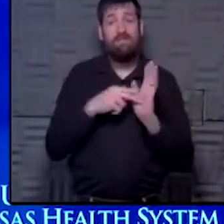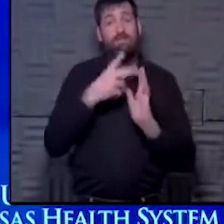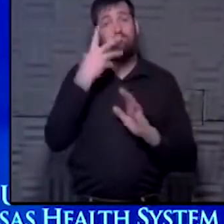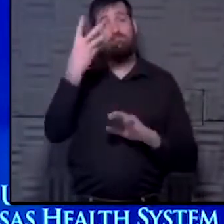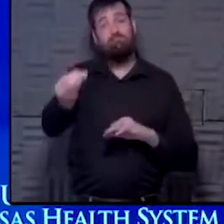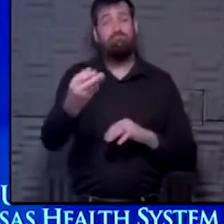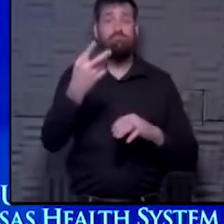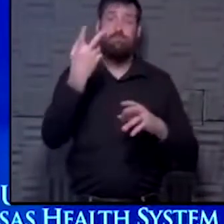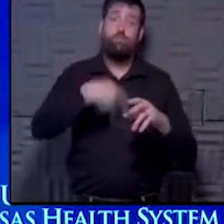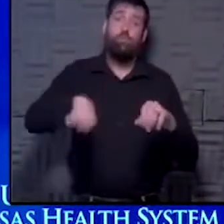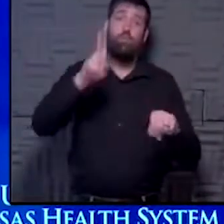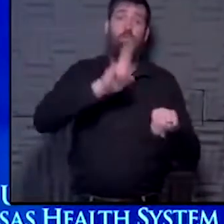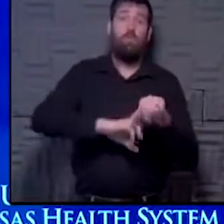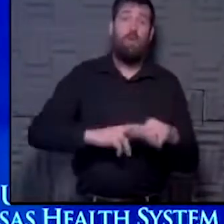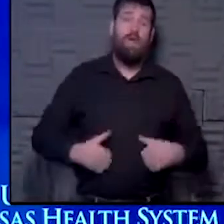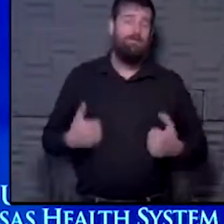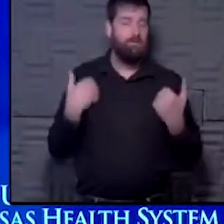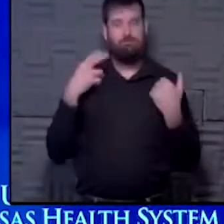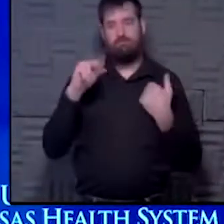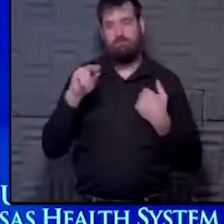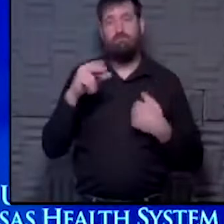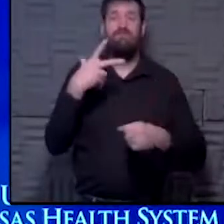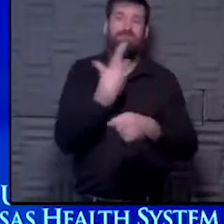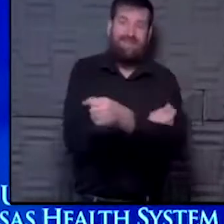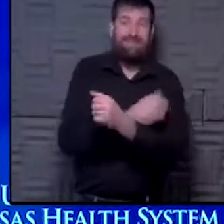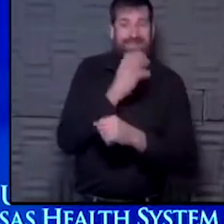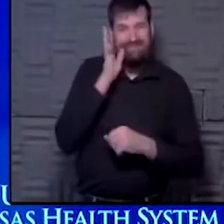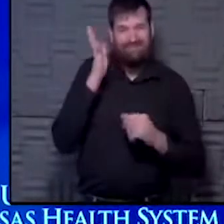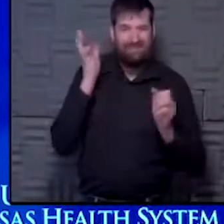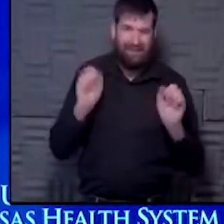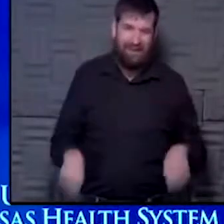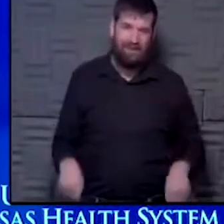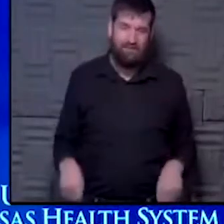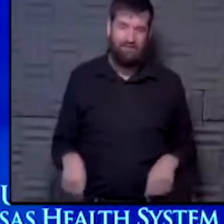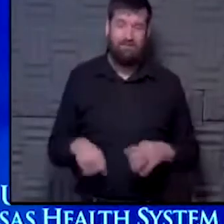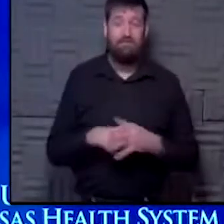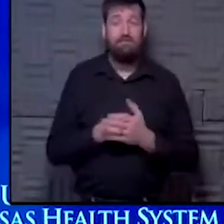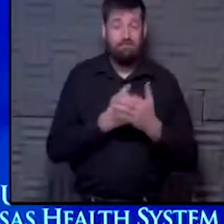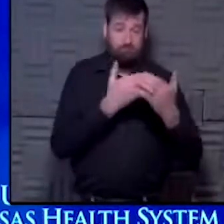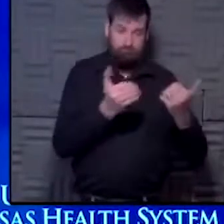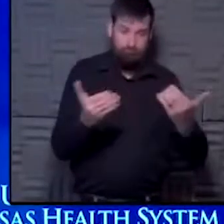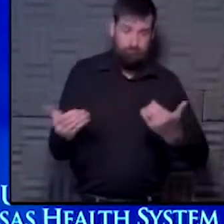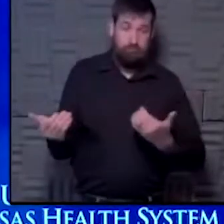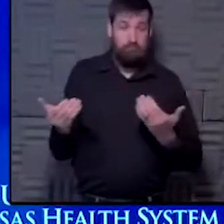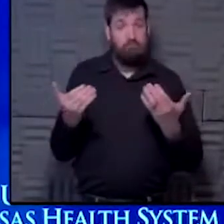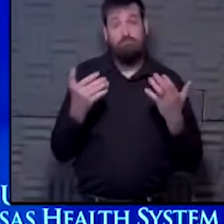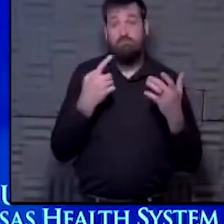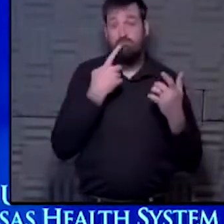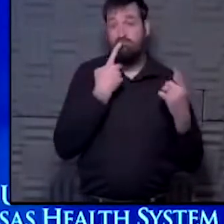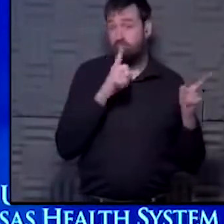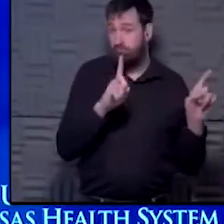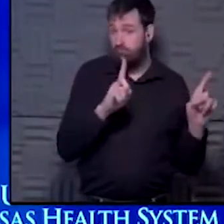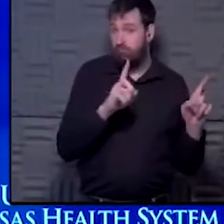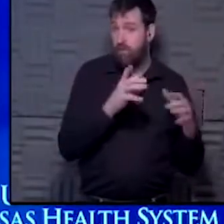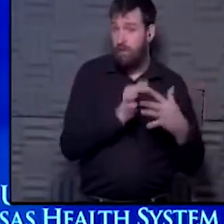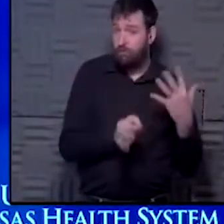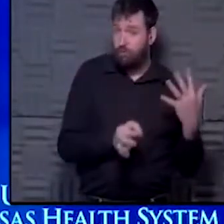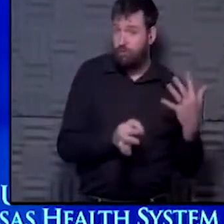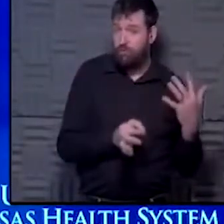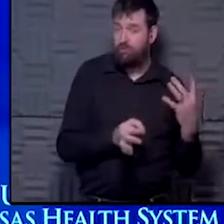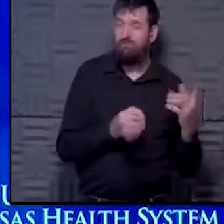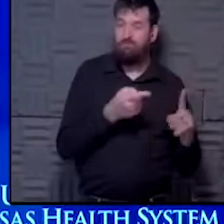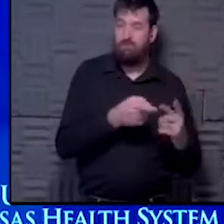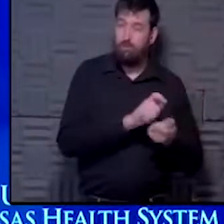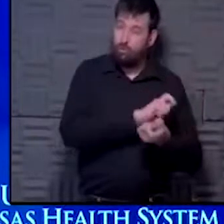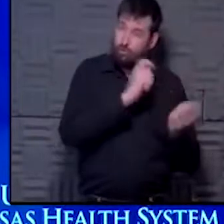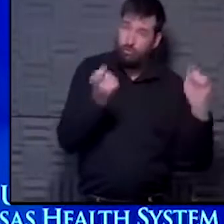normal lifestyle. Vaccination is a step to doing that. So if you break the question down to its component parts, is there a suitable alternative? There is an alternative. It is a